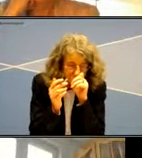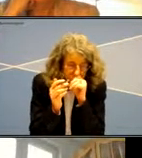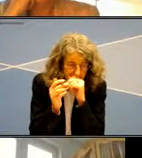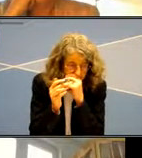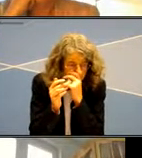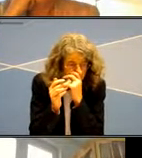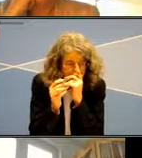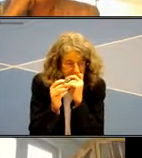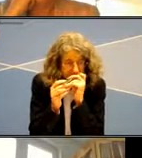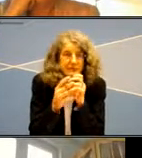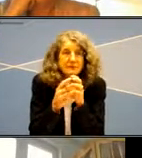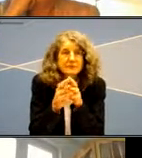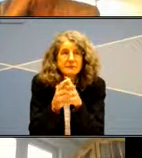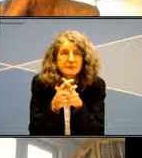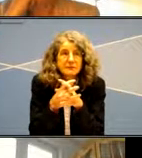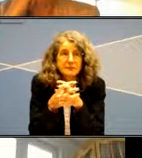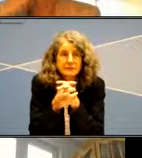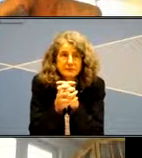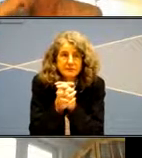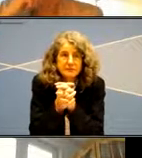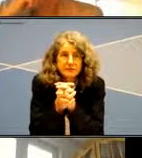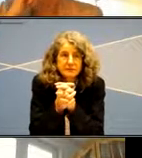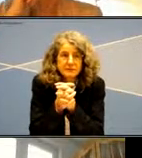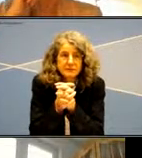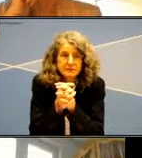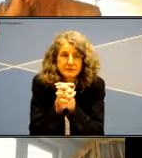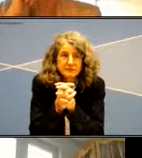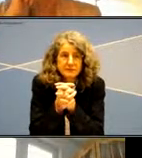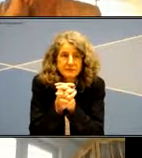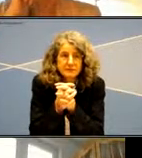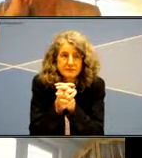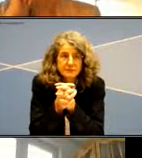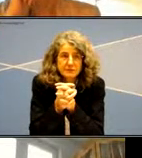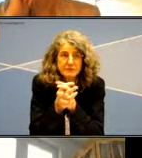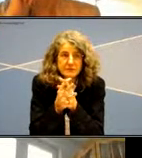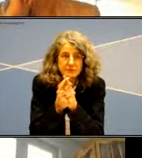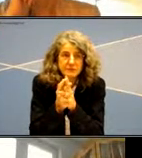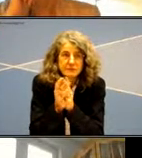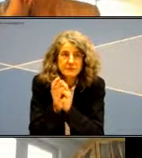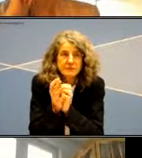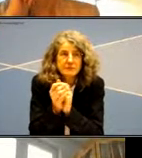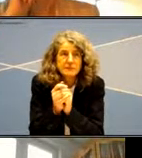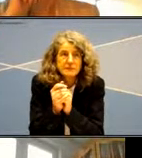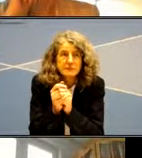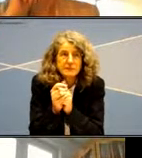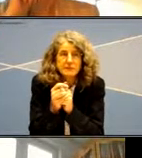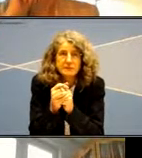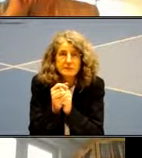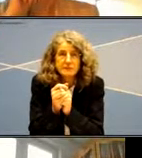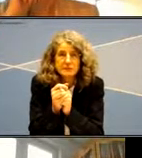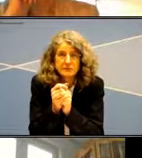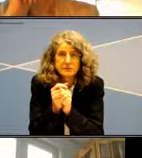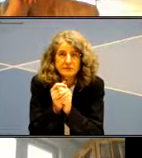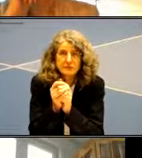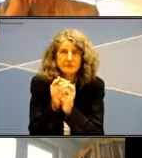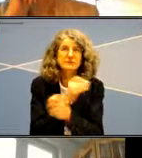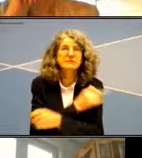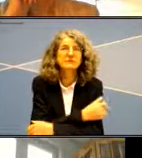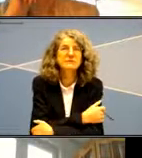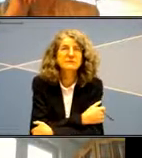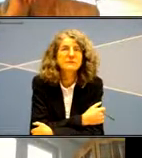really needed to do it for them because they would not be getting a return on the investment, nor could they put up the upfront costs for that